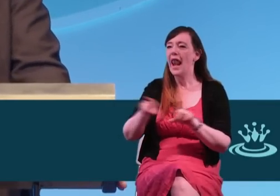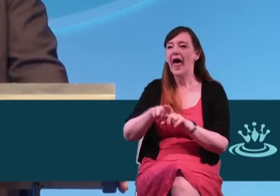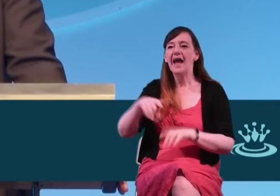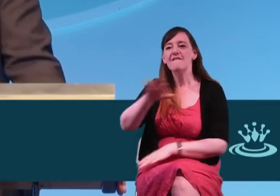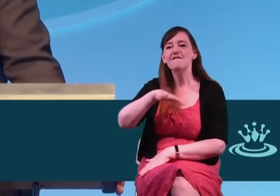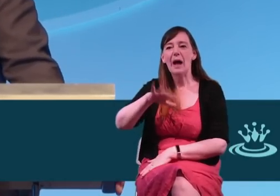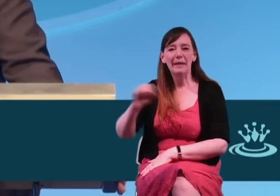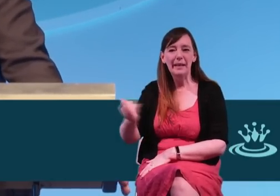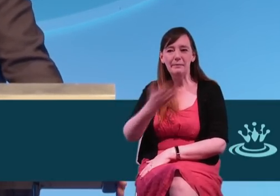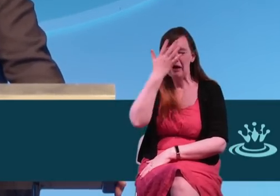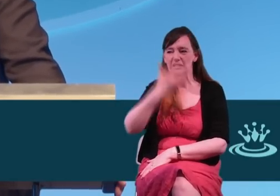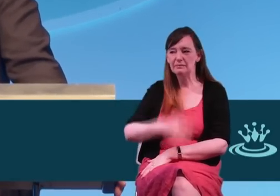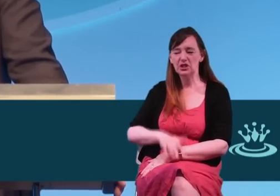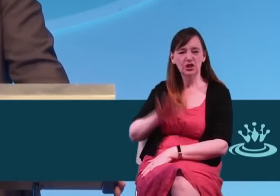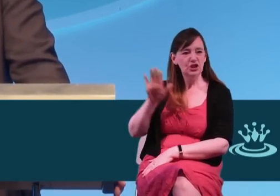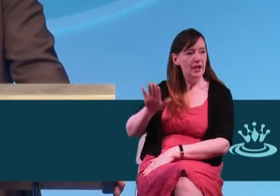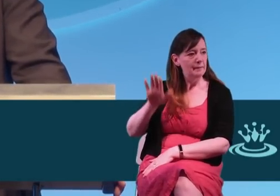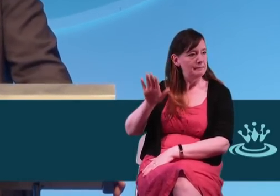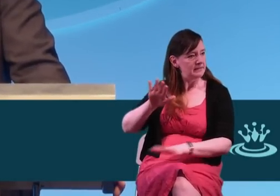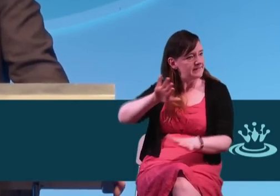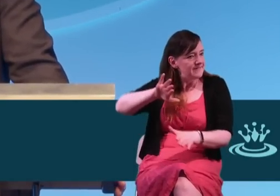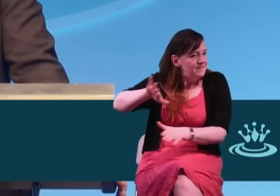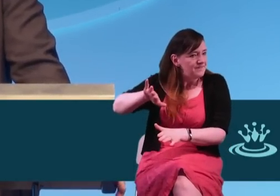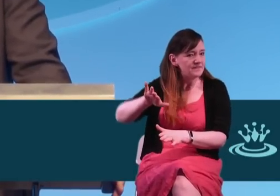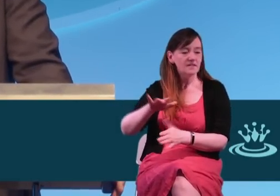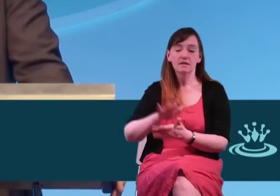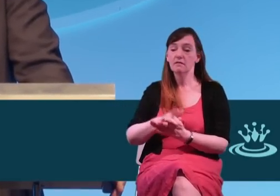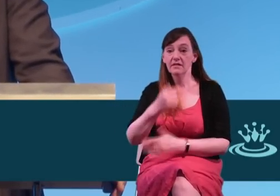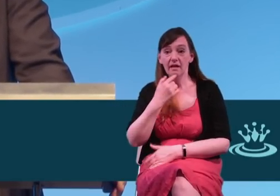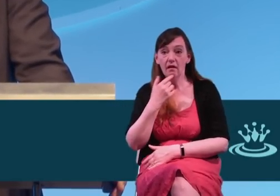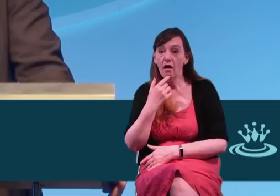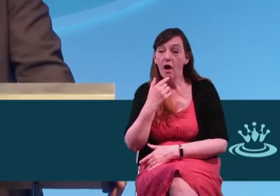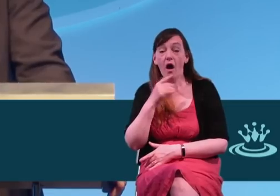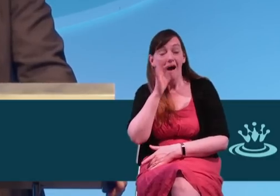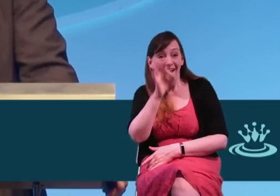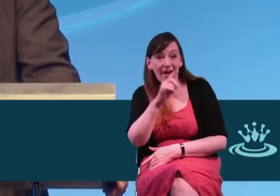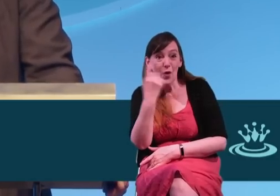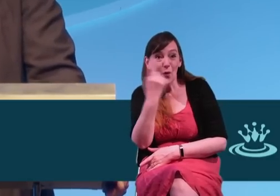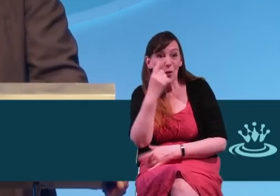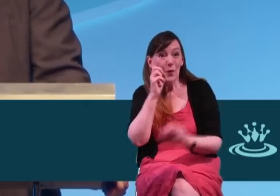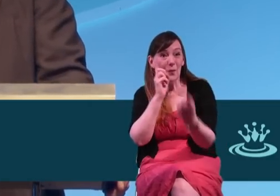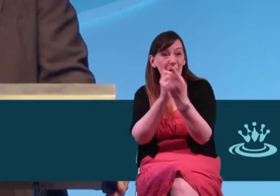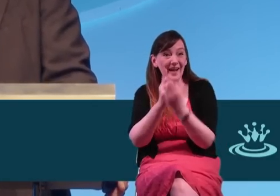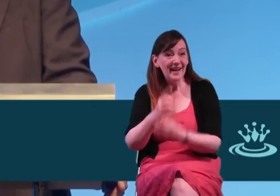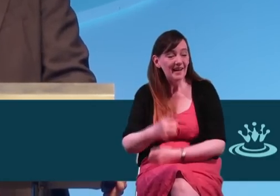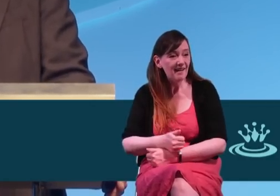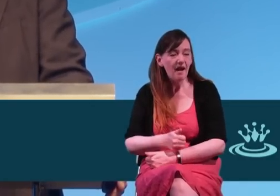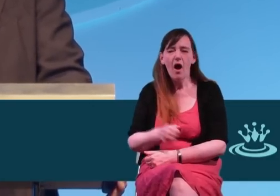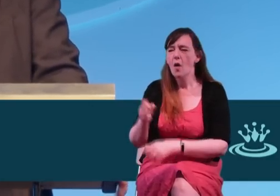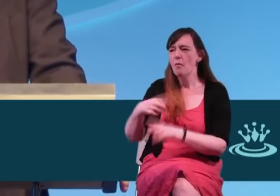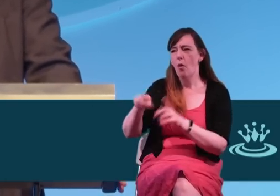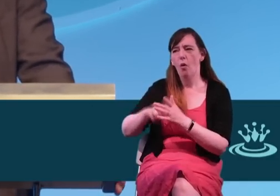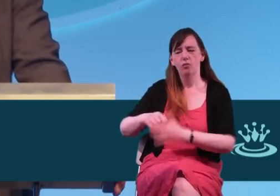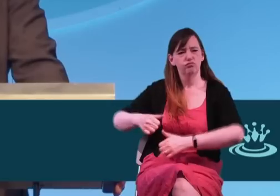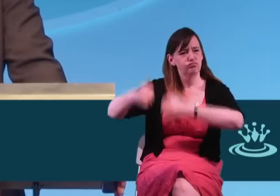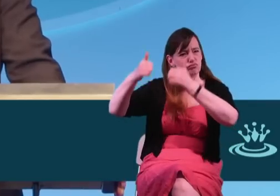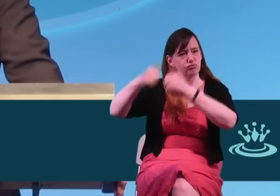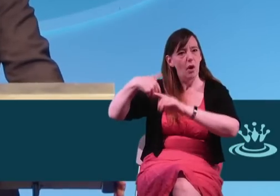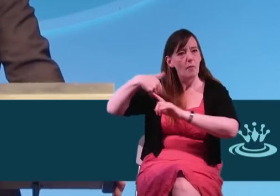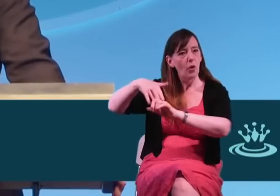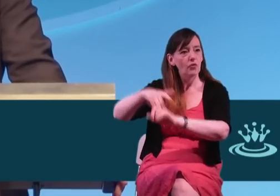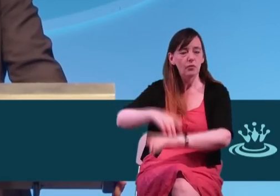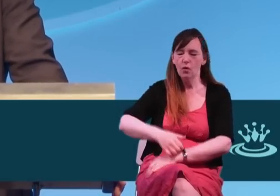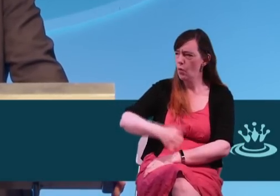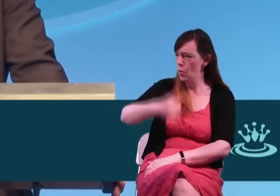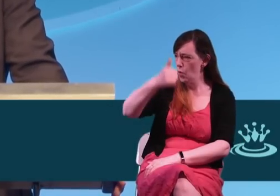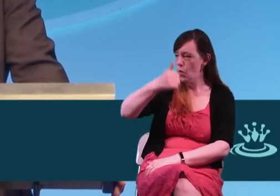But who have you been spending time with? Well, I've spent time with Paul, the great apostle. Oh, how great is he? Well, he's very great. Where is he?